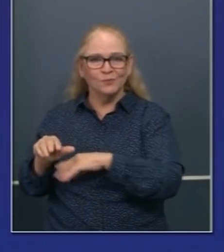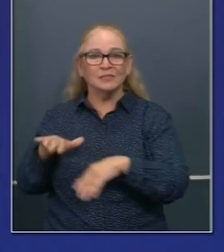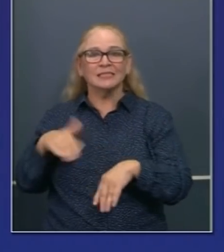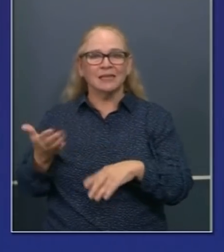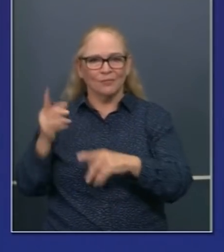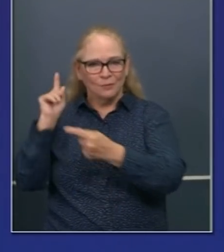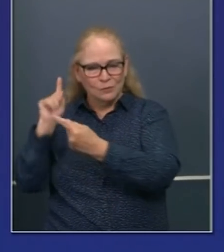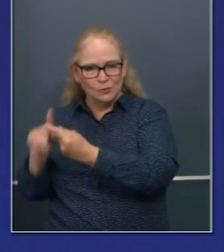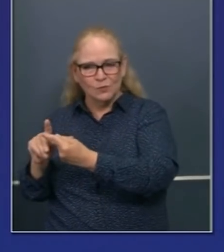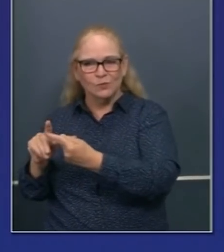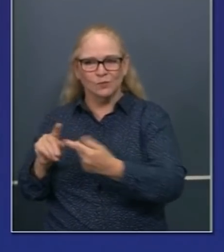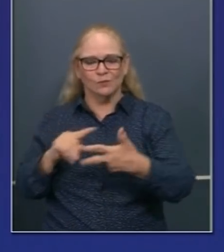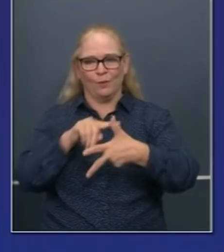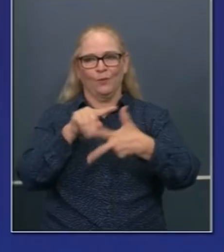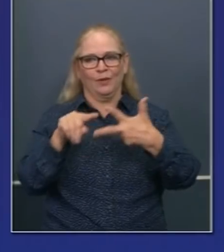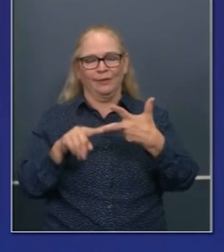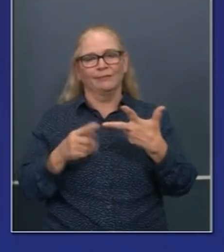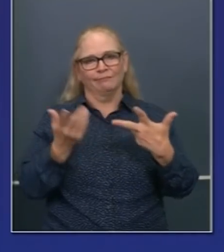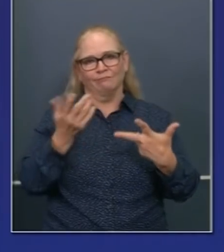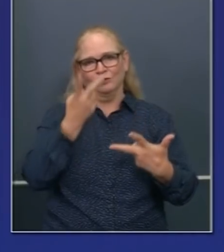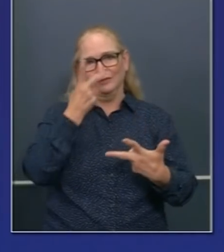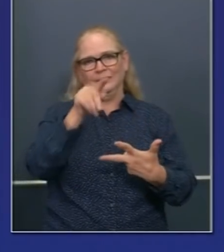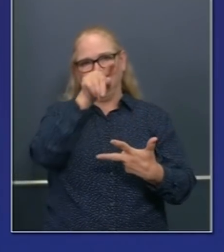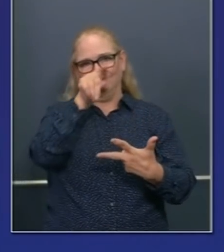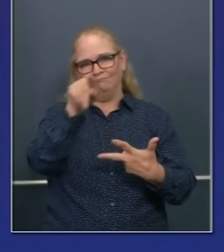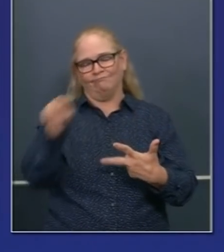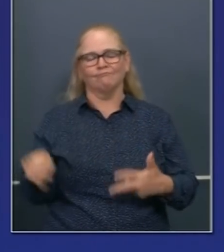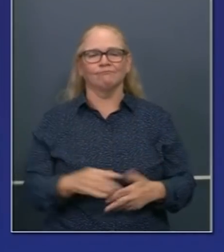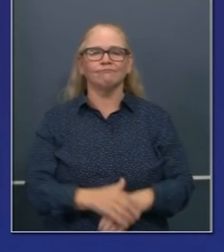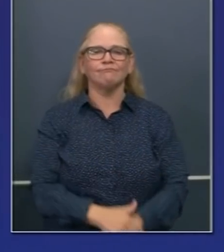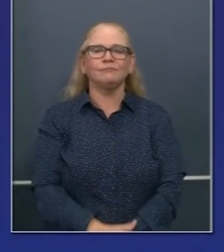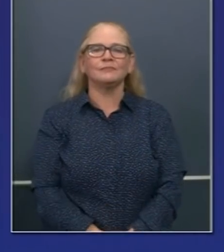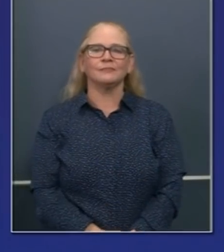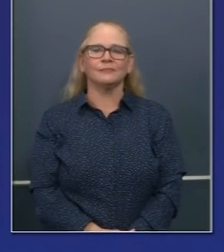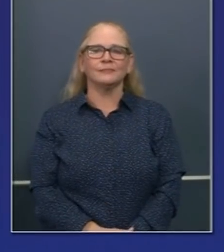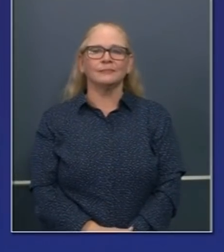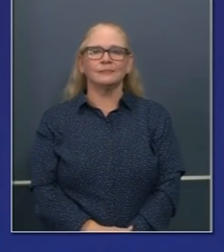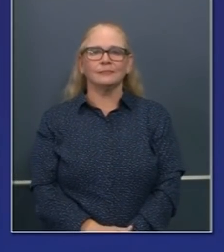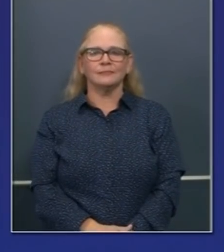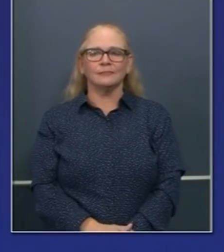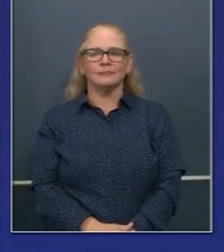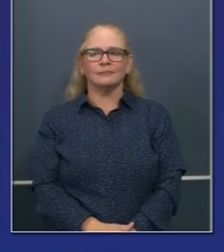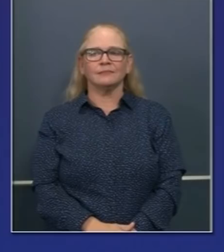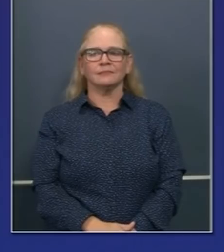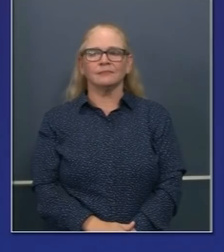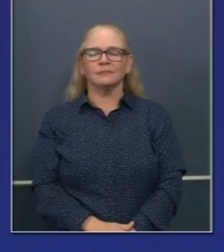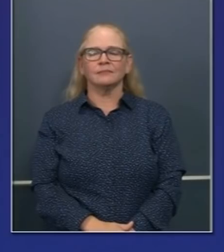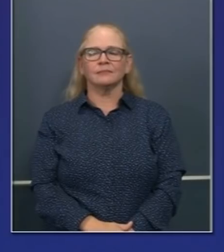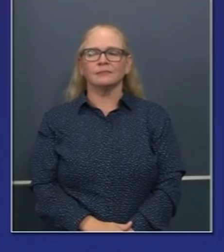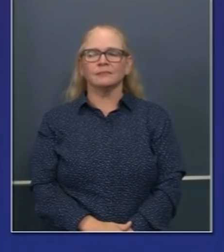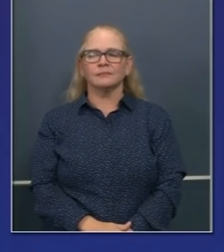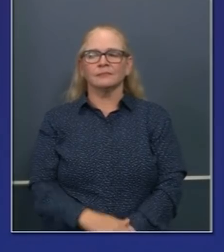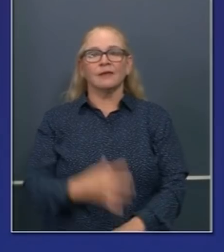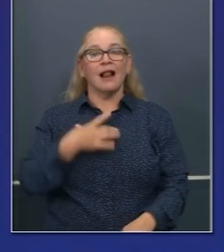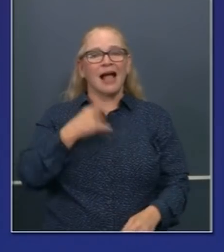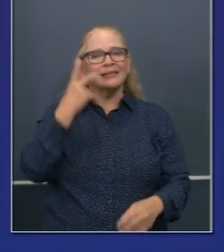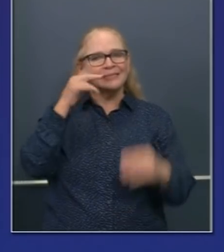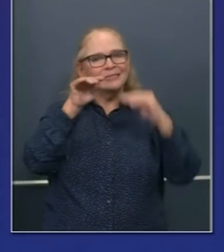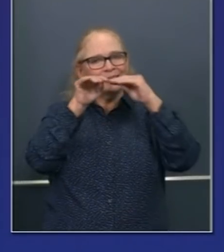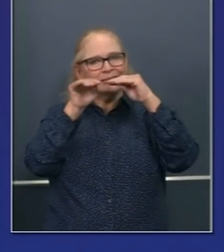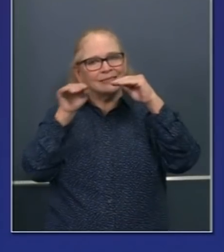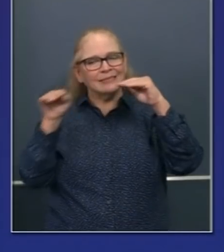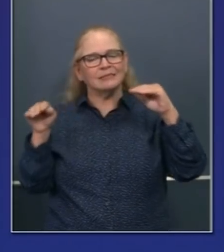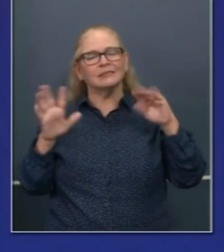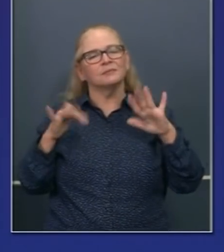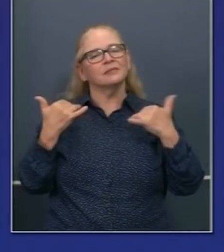and these numbers obviously very consequential. It's very encouraging still to see the 14-day hospitalization numbers continue